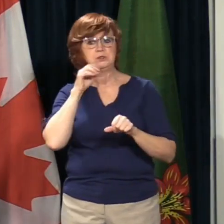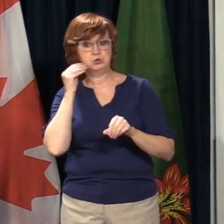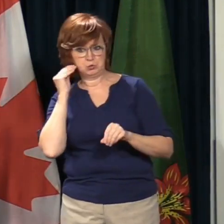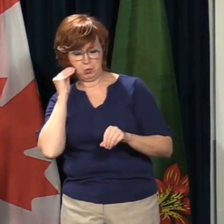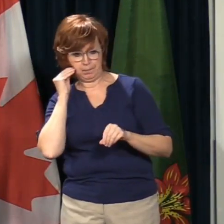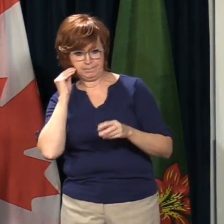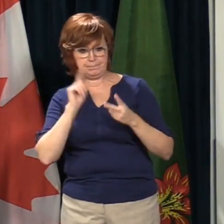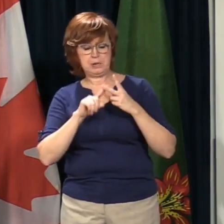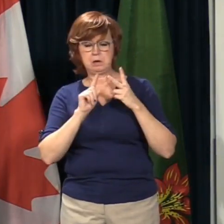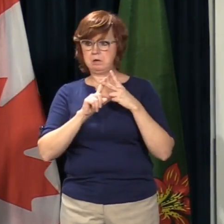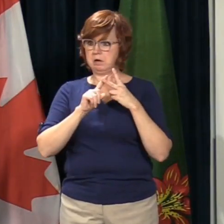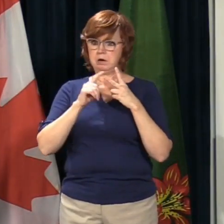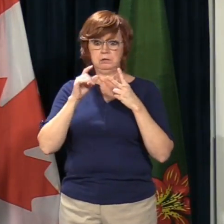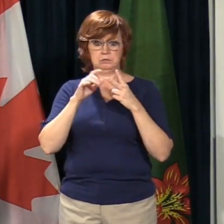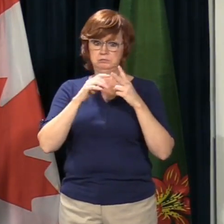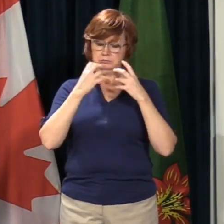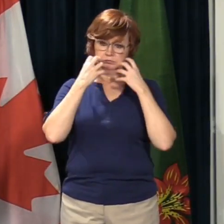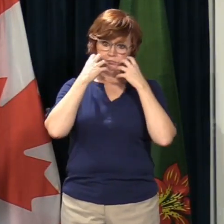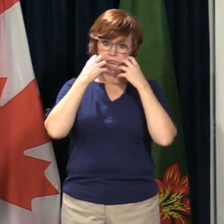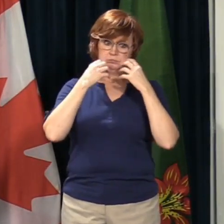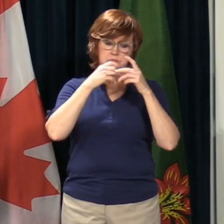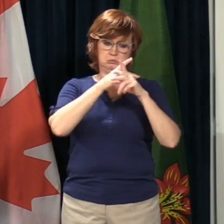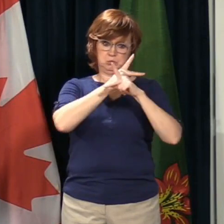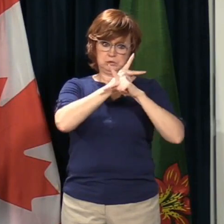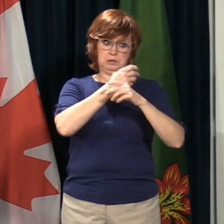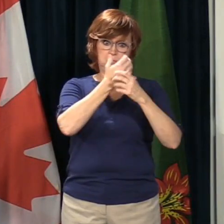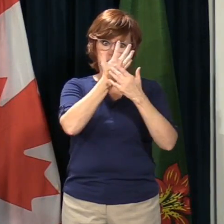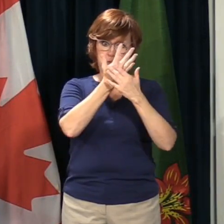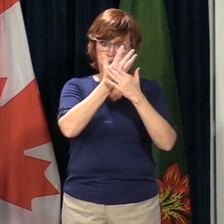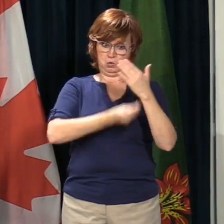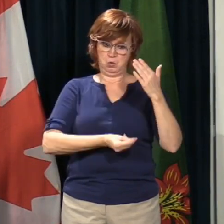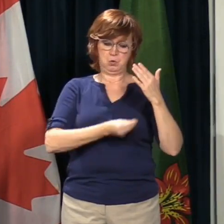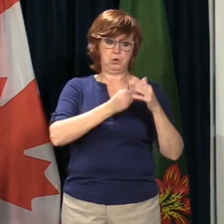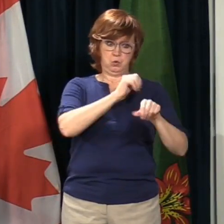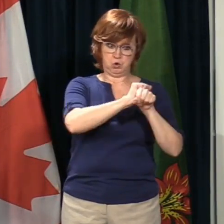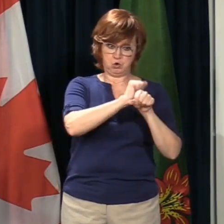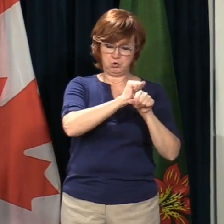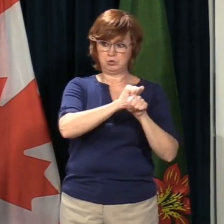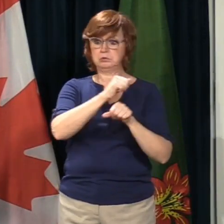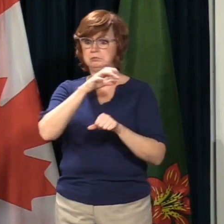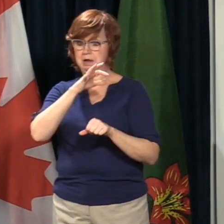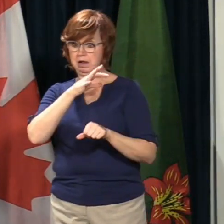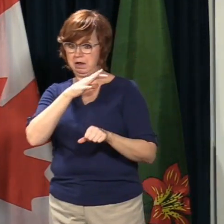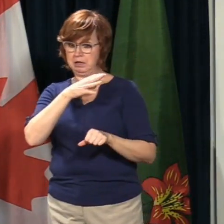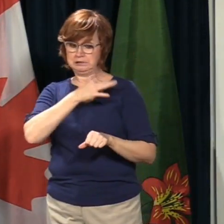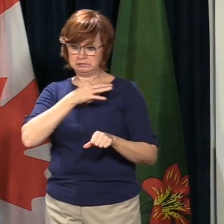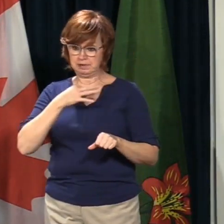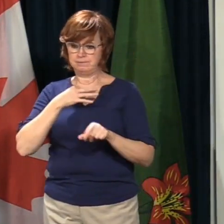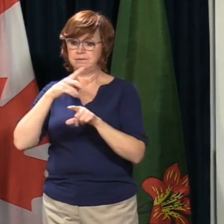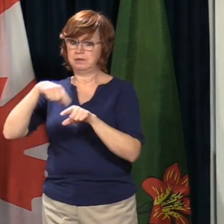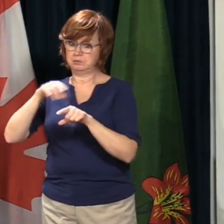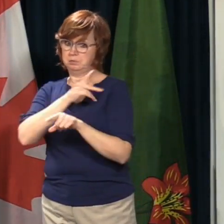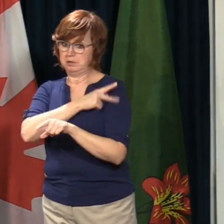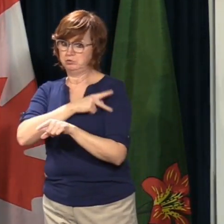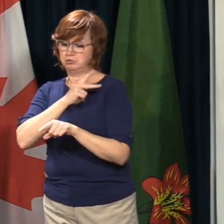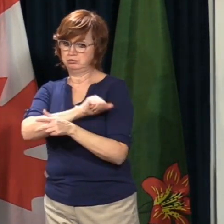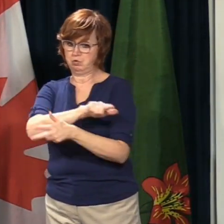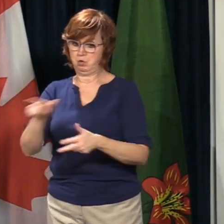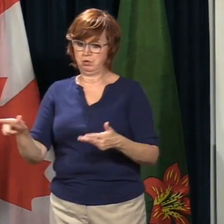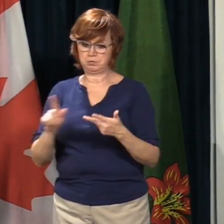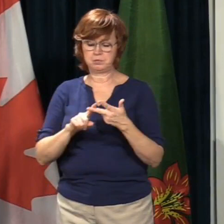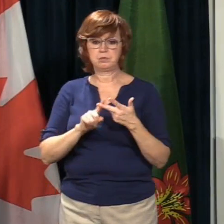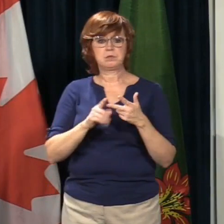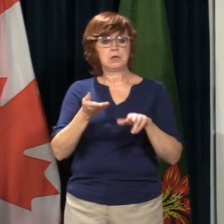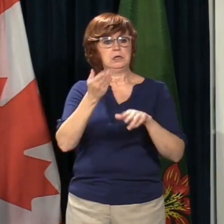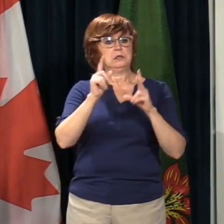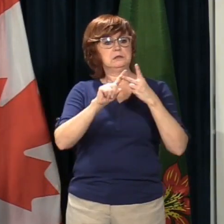already helping to protect our patients, residents, and healthcare workers. This we built on next, the visitor restrictions to minimize the risk of